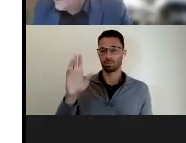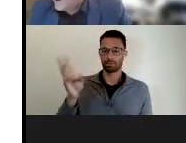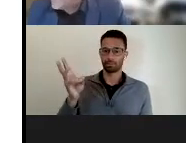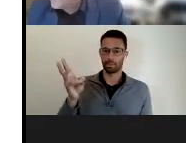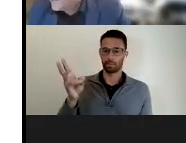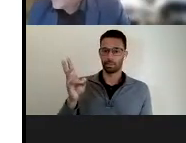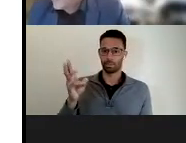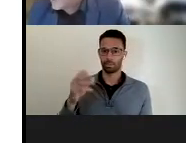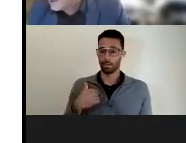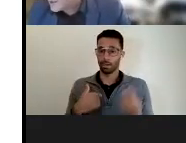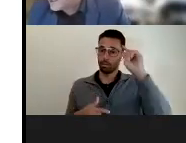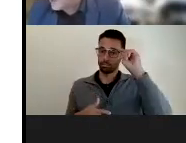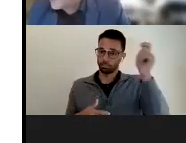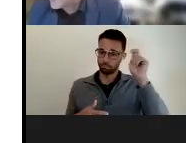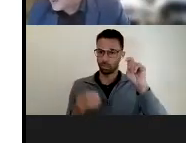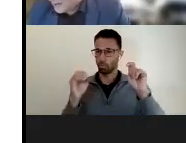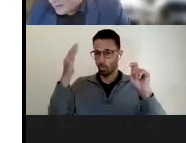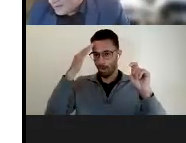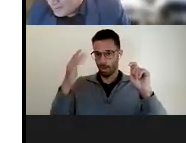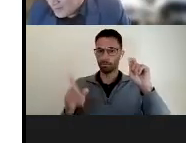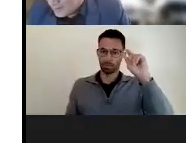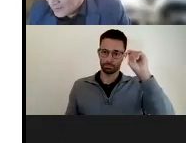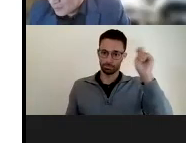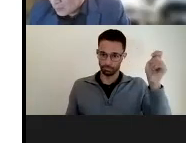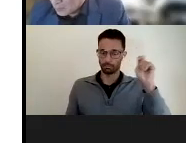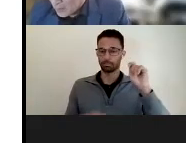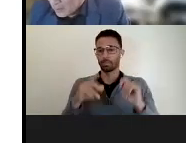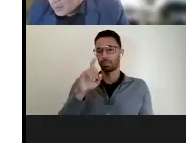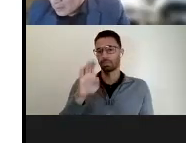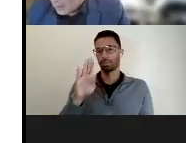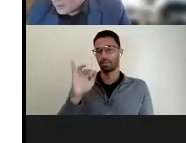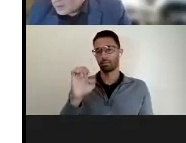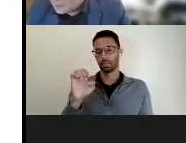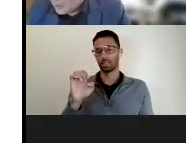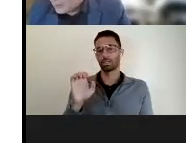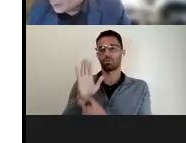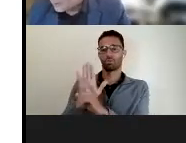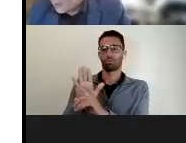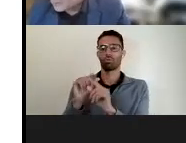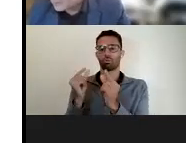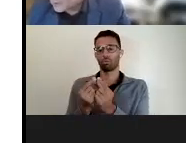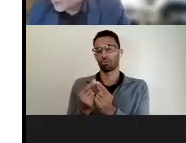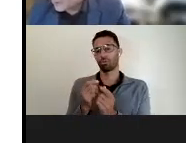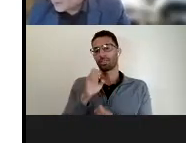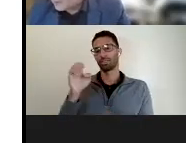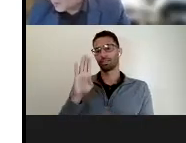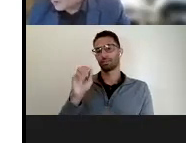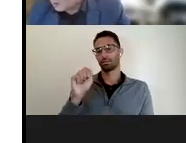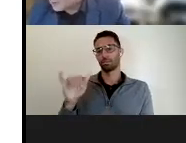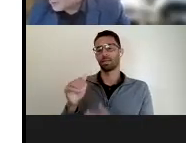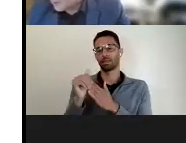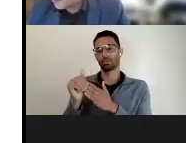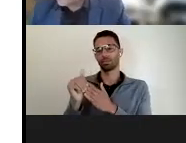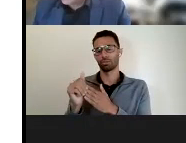but kudos to Debbie Toth and her group, the East Bay Leadership Council Series Ending